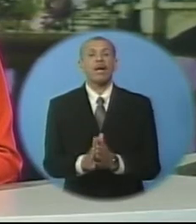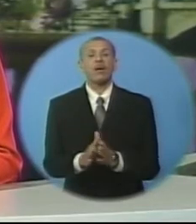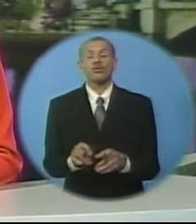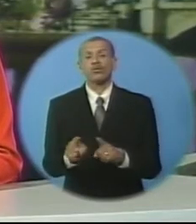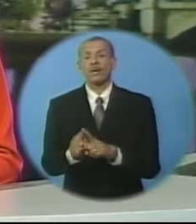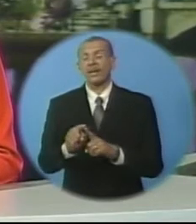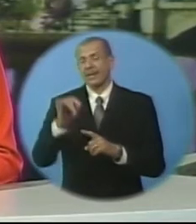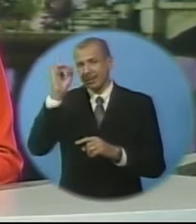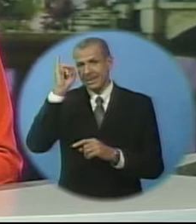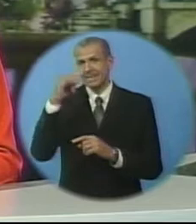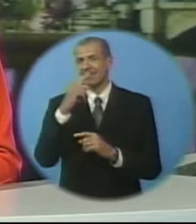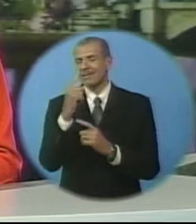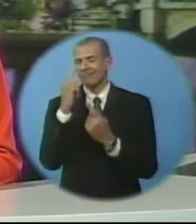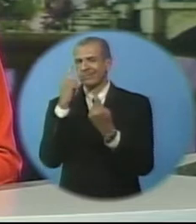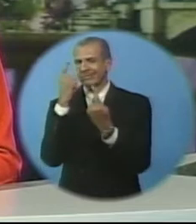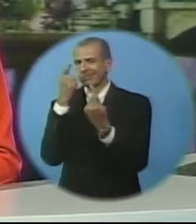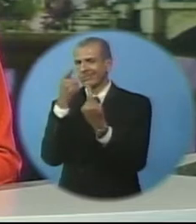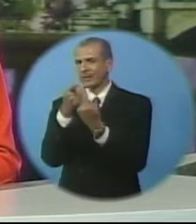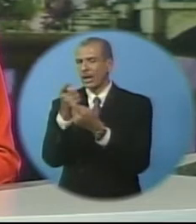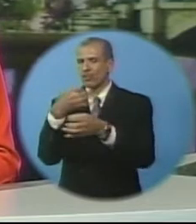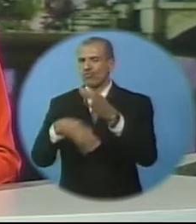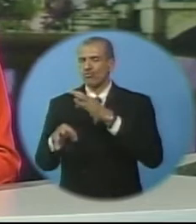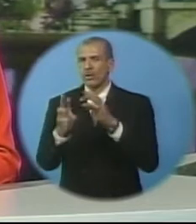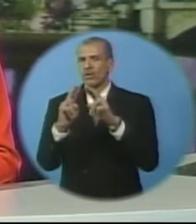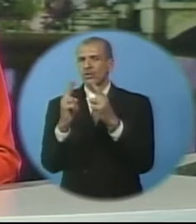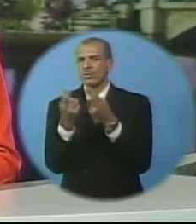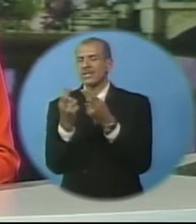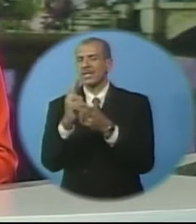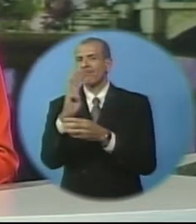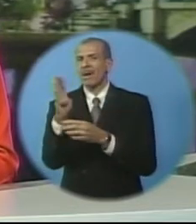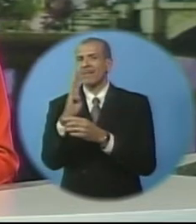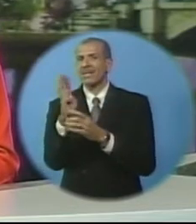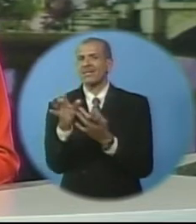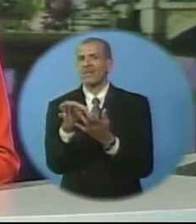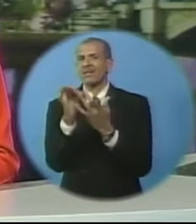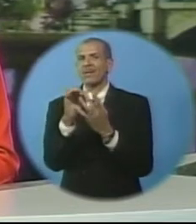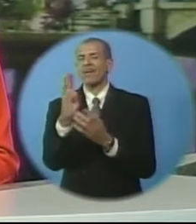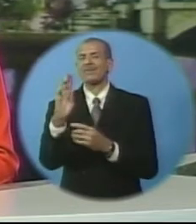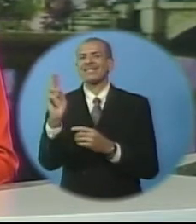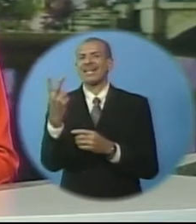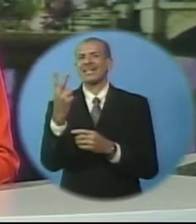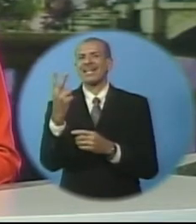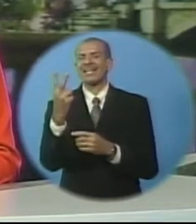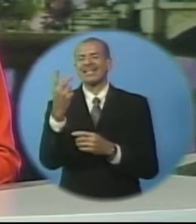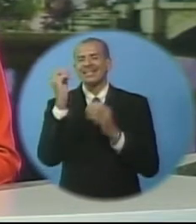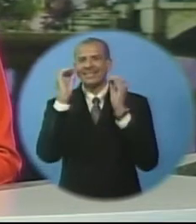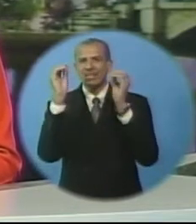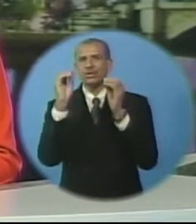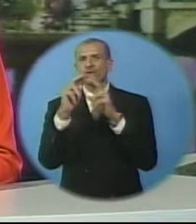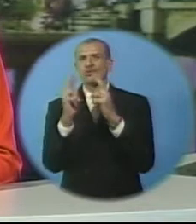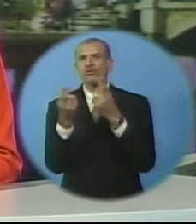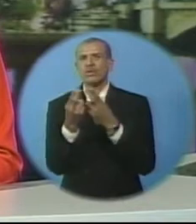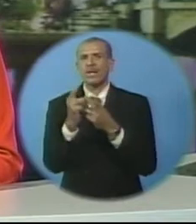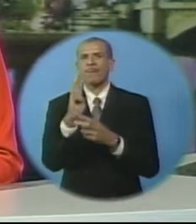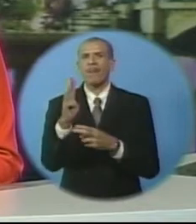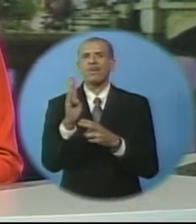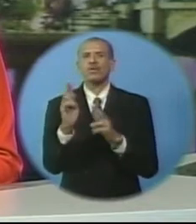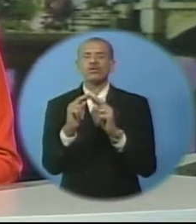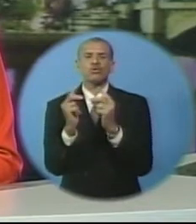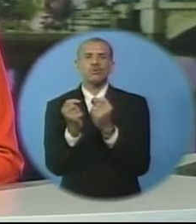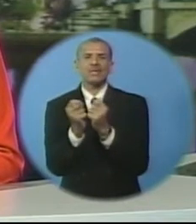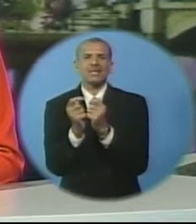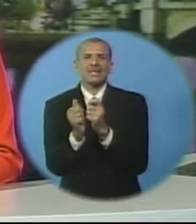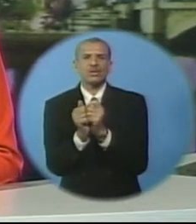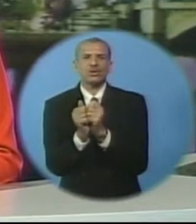Mr. Innes is taking aim at trade unions in Barbados, especially the Barbados Secondary Teachers Union and the Barbados Union of